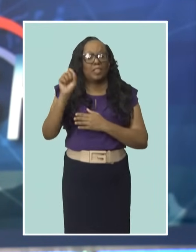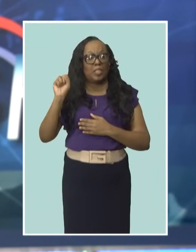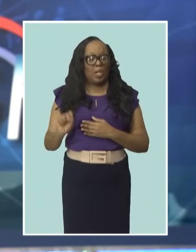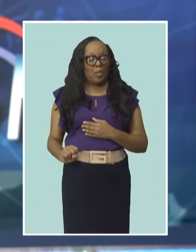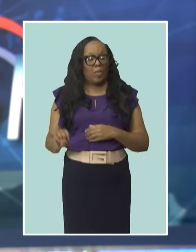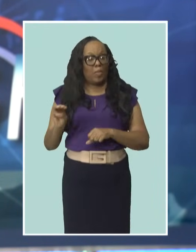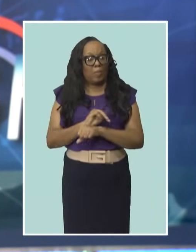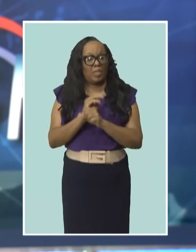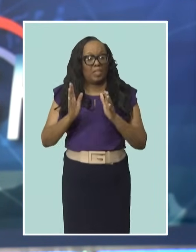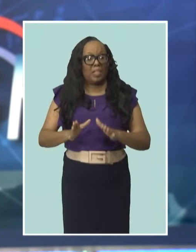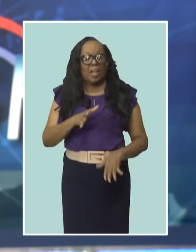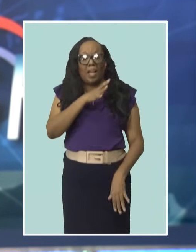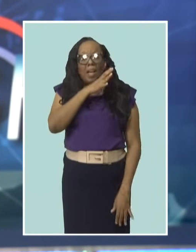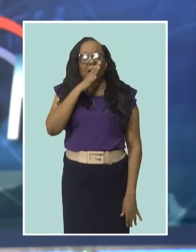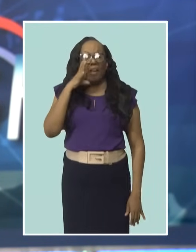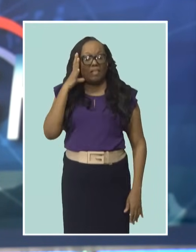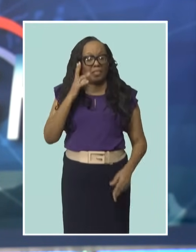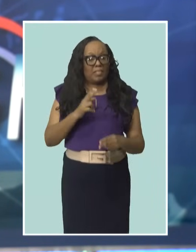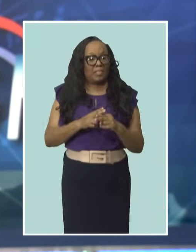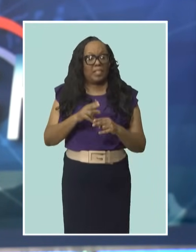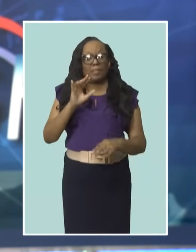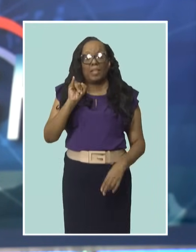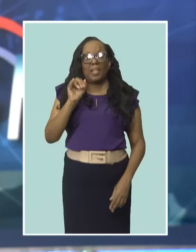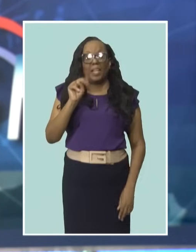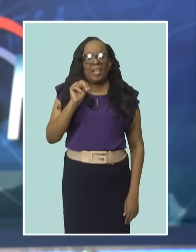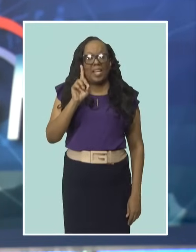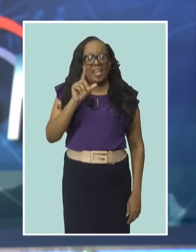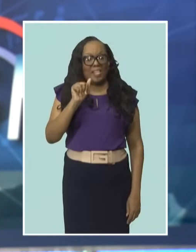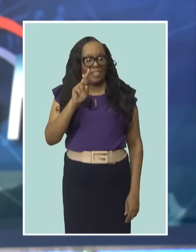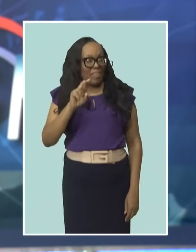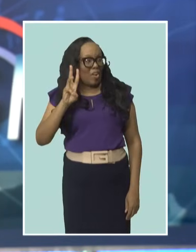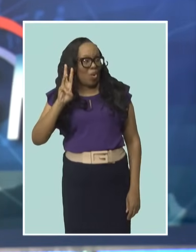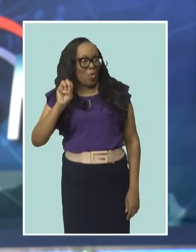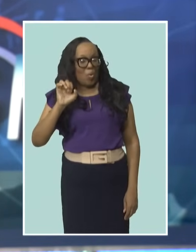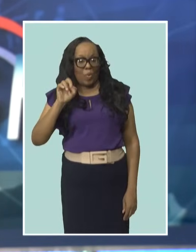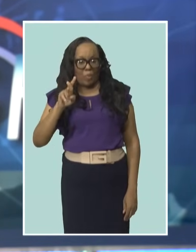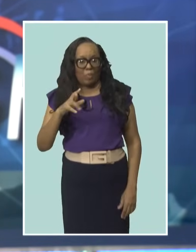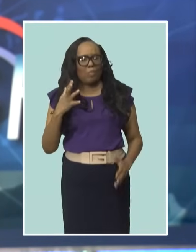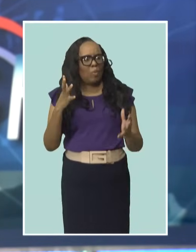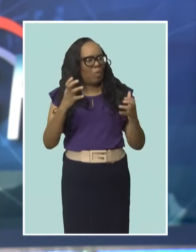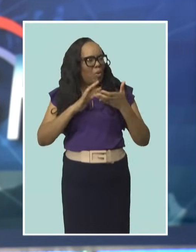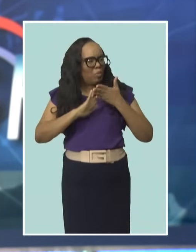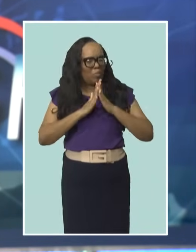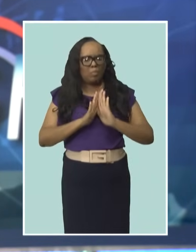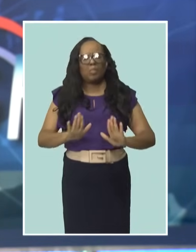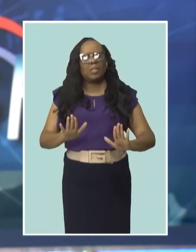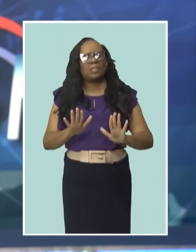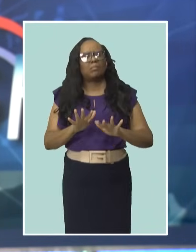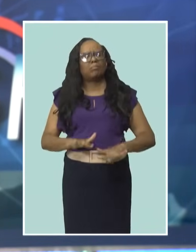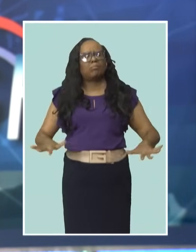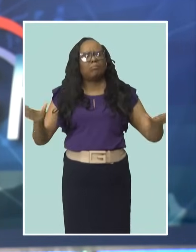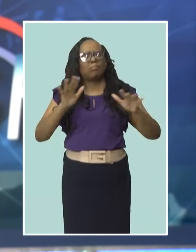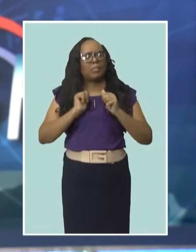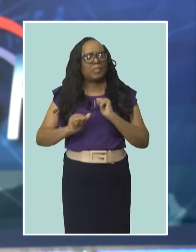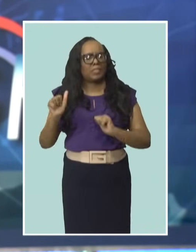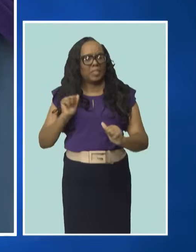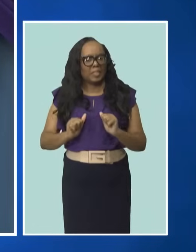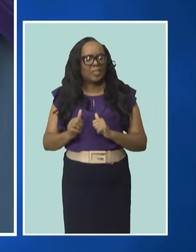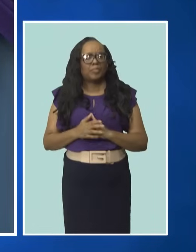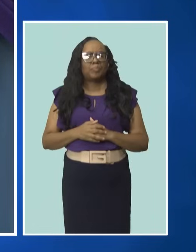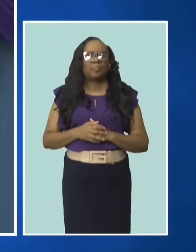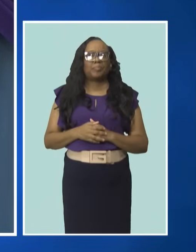of Agriculture, Food and Nutritional Security, Indar Ware, is asking for peace to reign at activities.